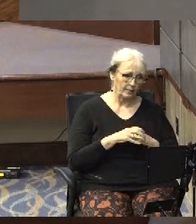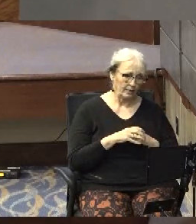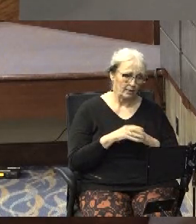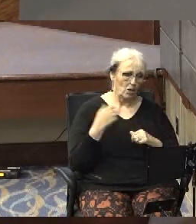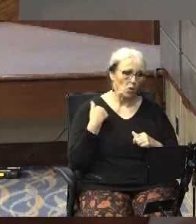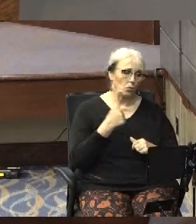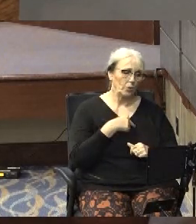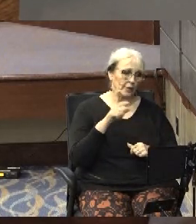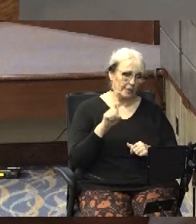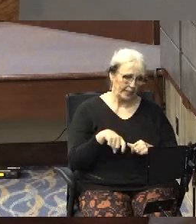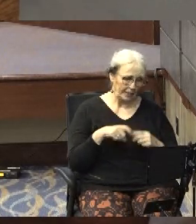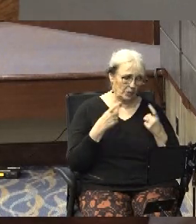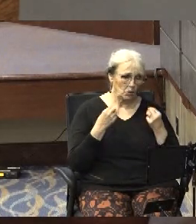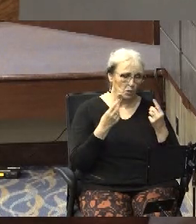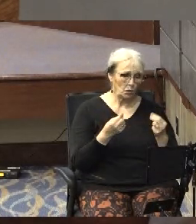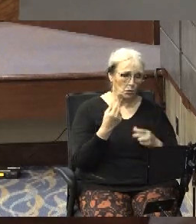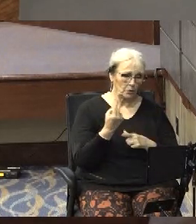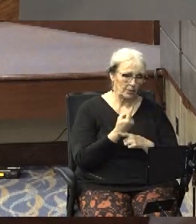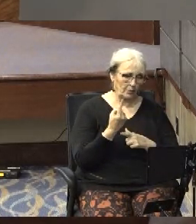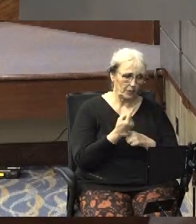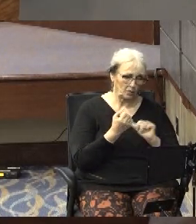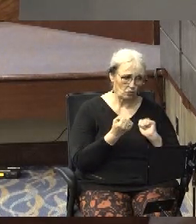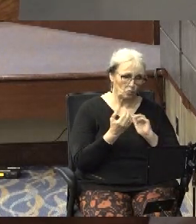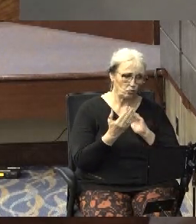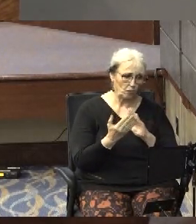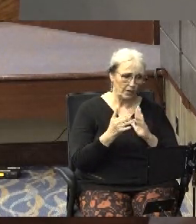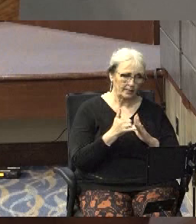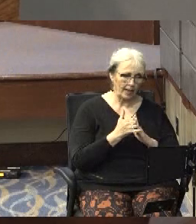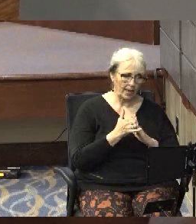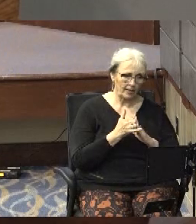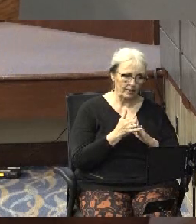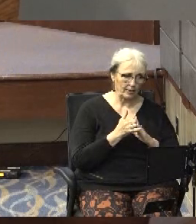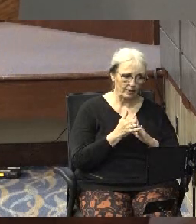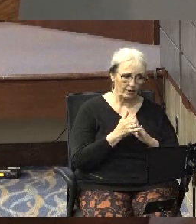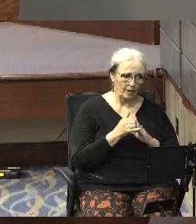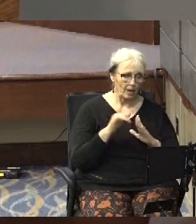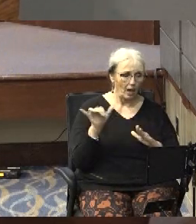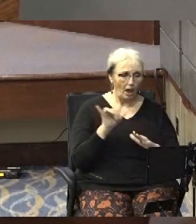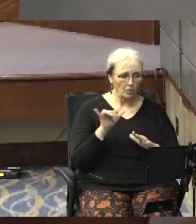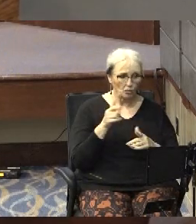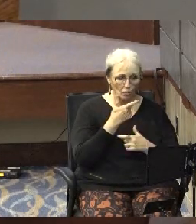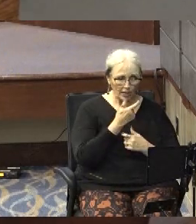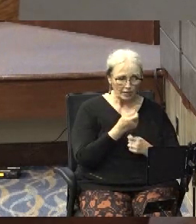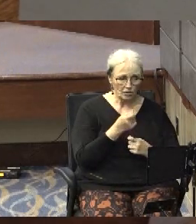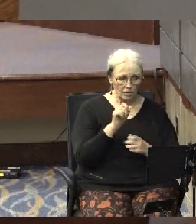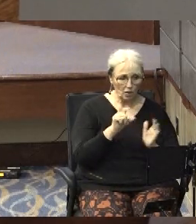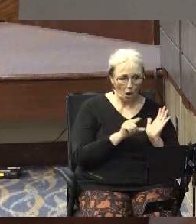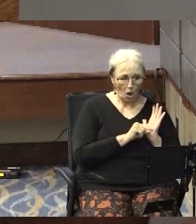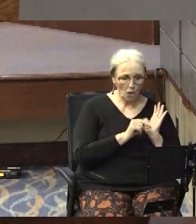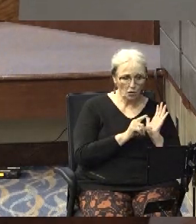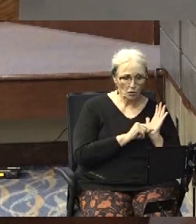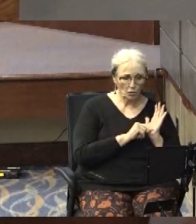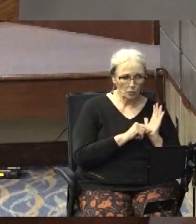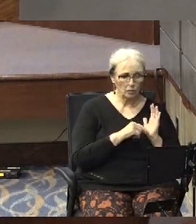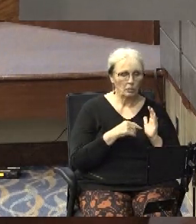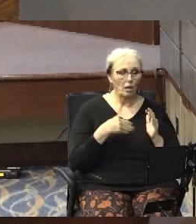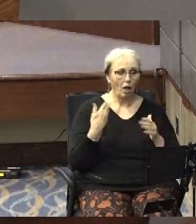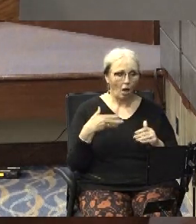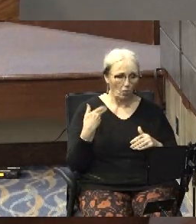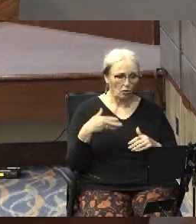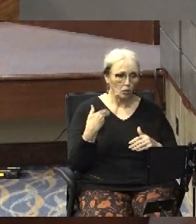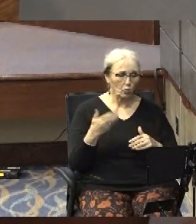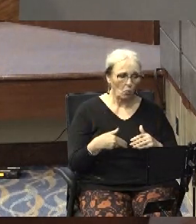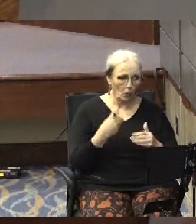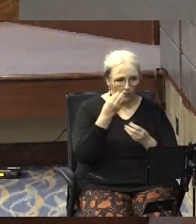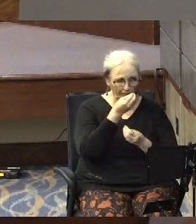to do something to address this. Also, interesting article, this is sort of ongoing piece of